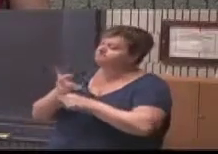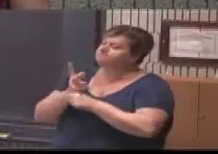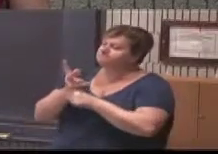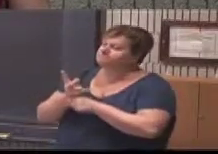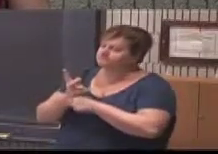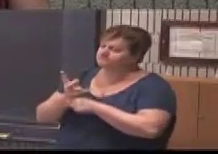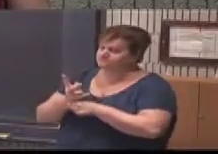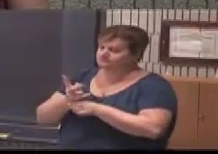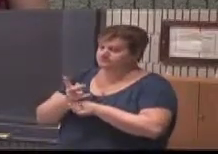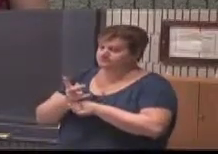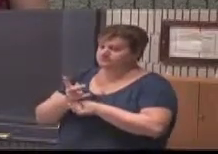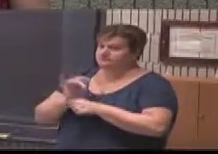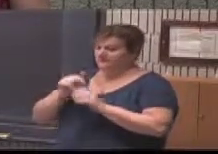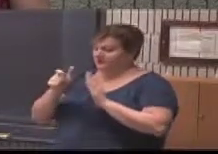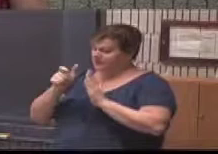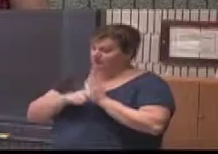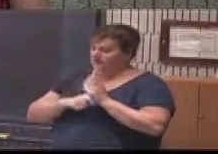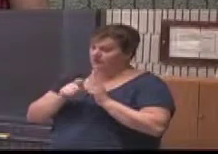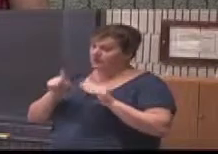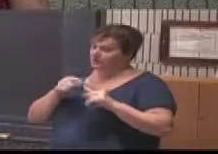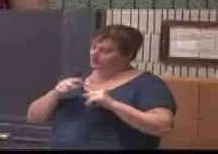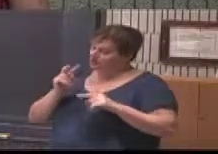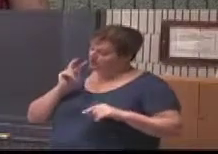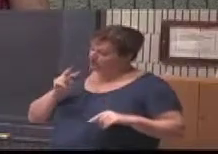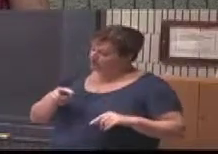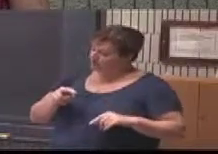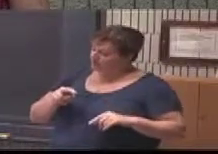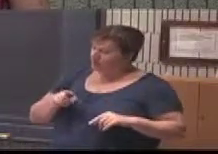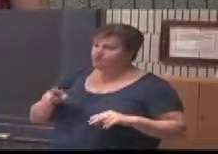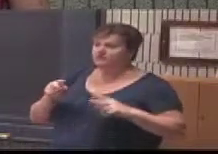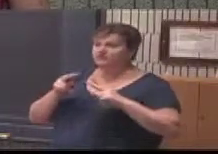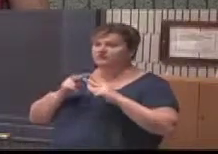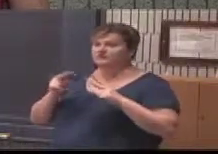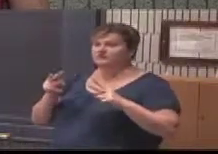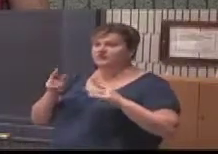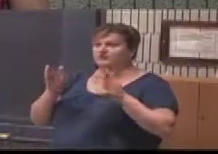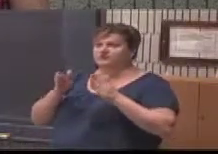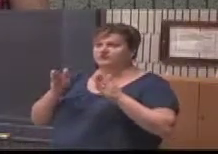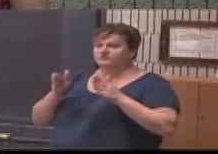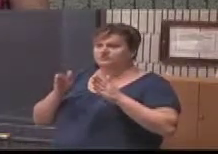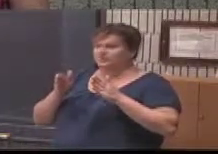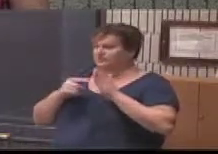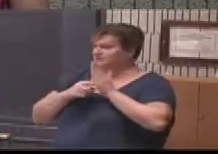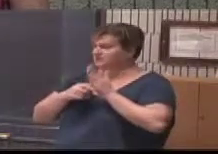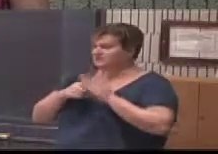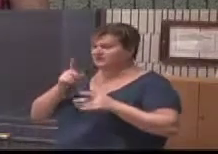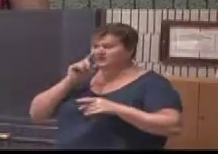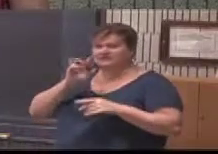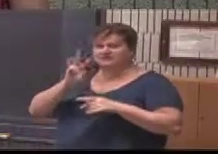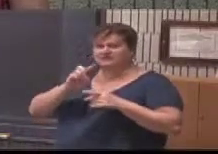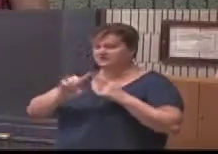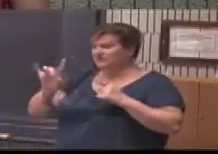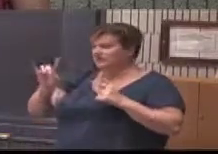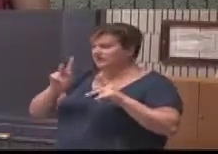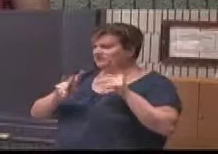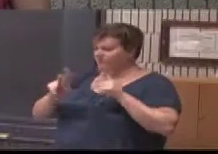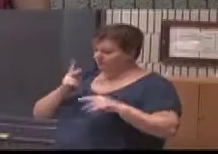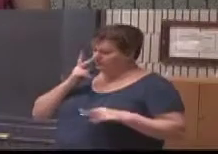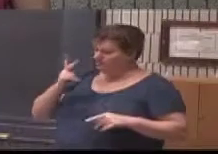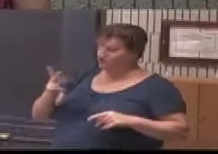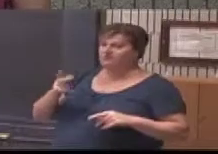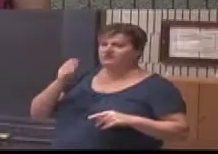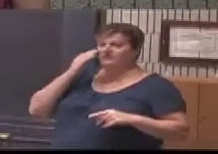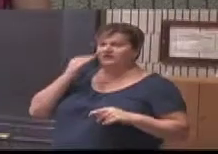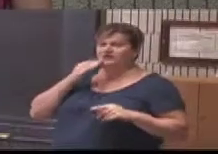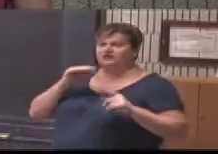about articles like that, because when you look at it, it was a very, very small sampling. I think it was only 6 to 8 people that they actually looked at